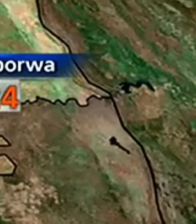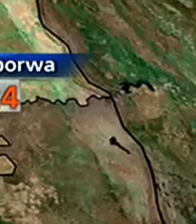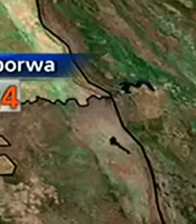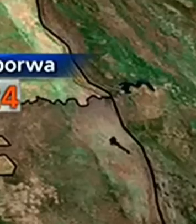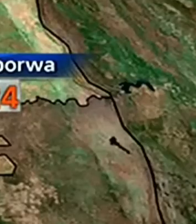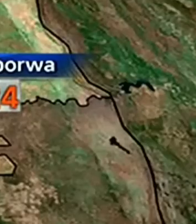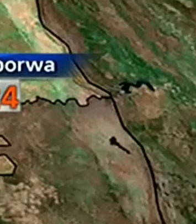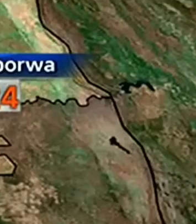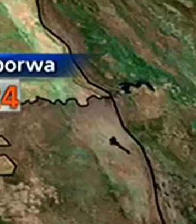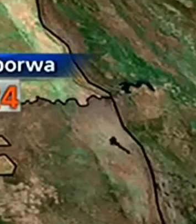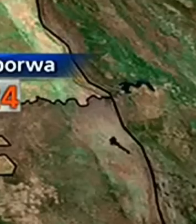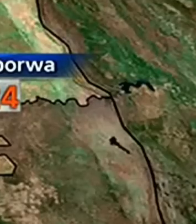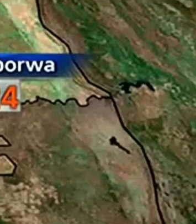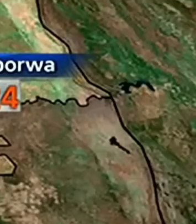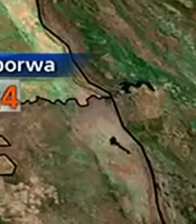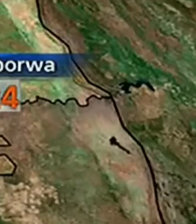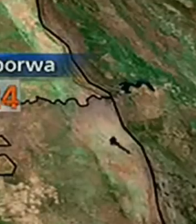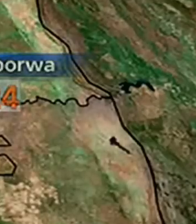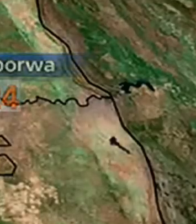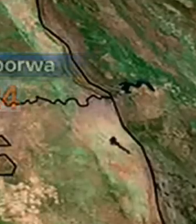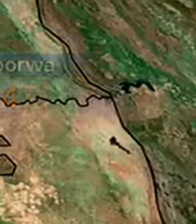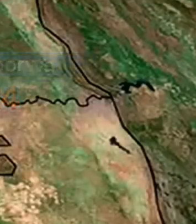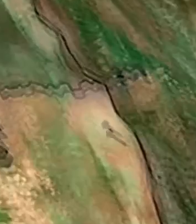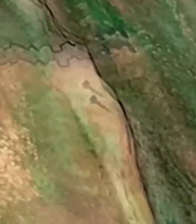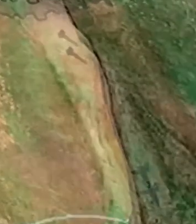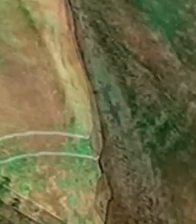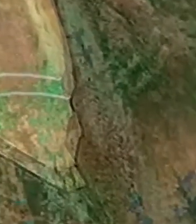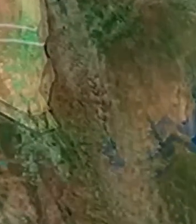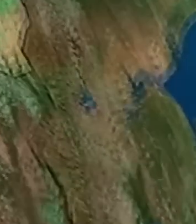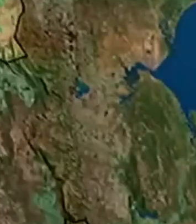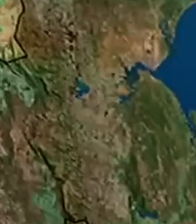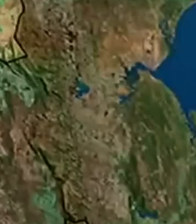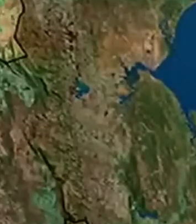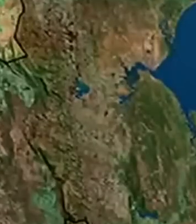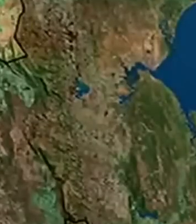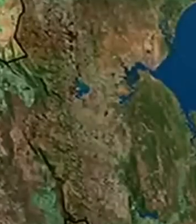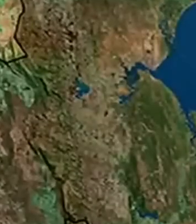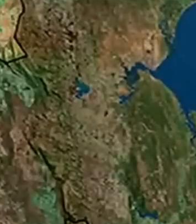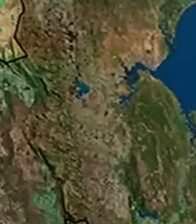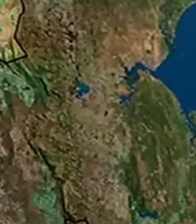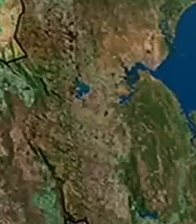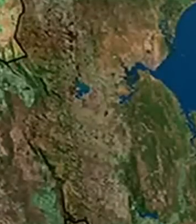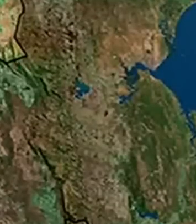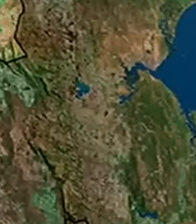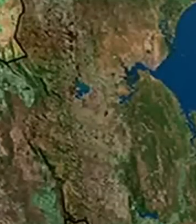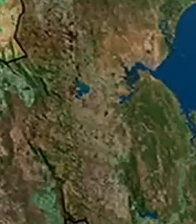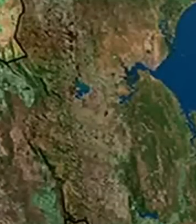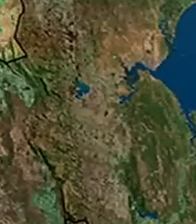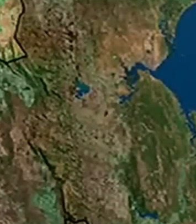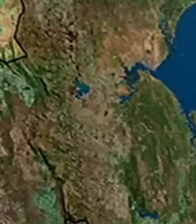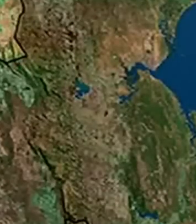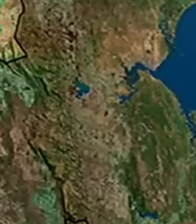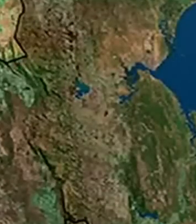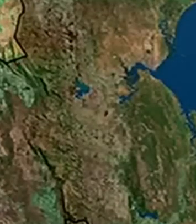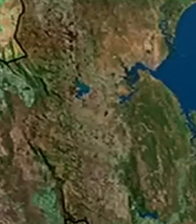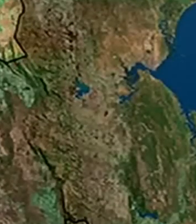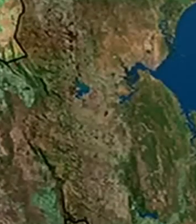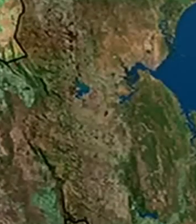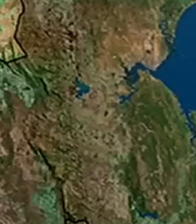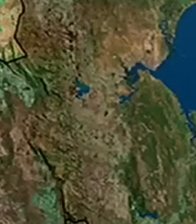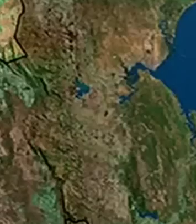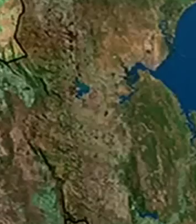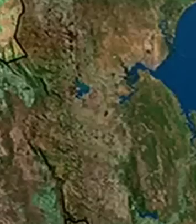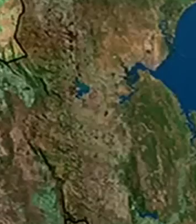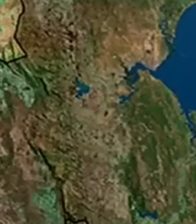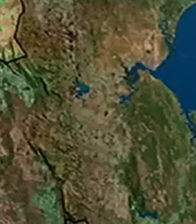re bona ga botse nena fela kgrata di tla be di fodile e le 20 ka dikarolong tšeo ge re ya ka dikarolong tša ka Mpumalanga go ma-Afrika Borwa ka dikarolong tše le tlase ga botse o le ka